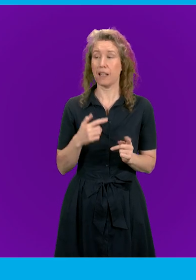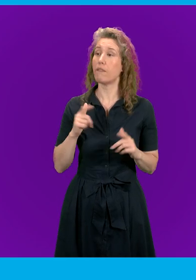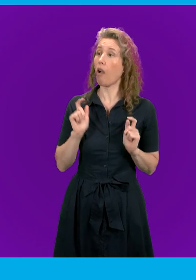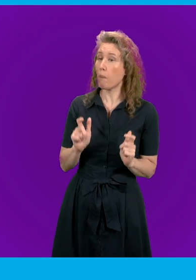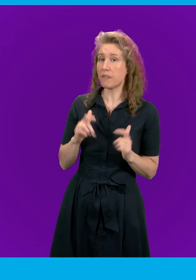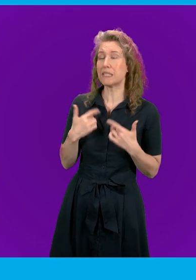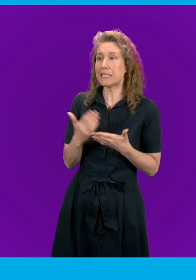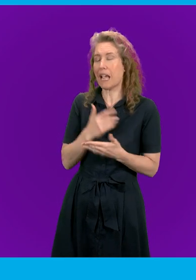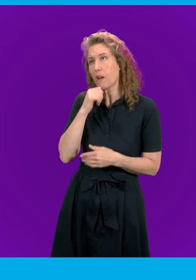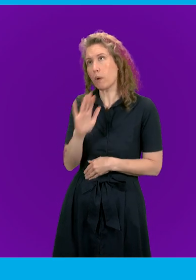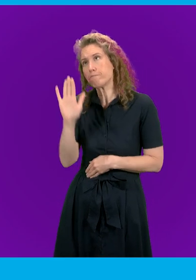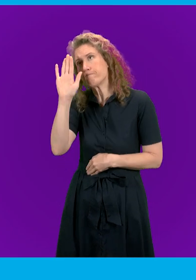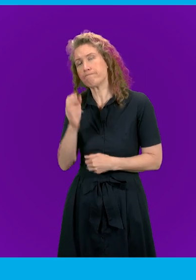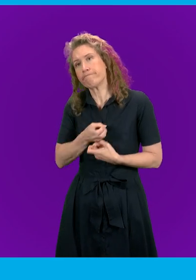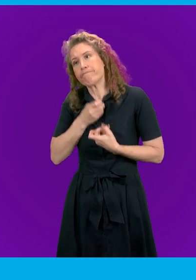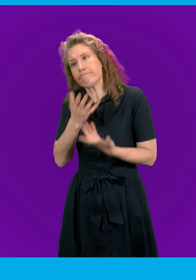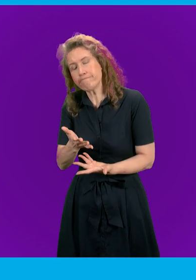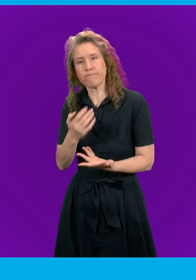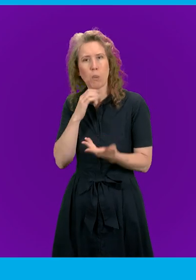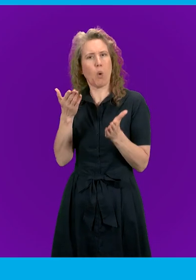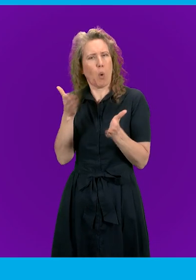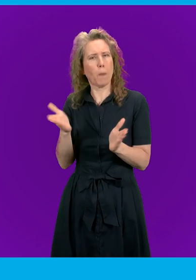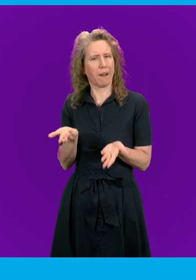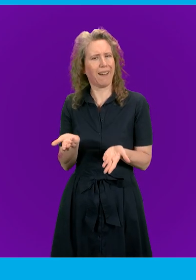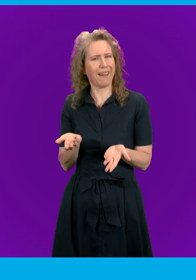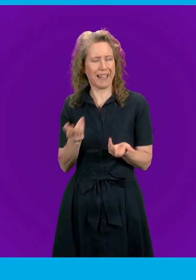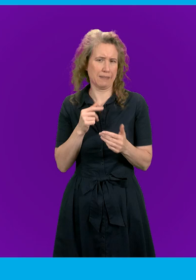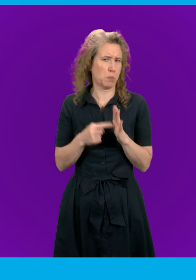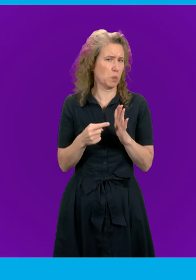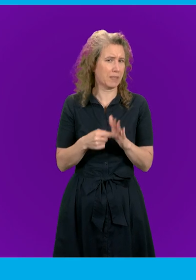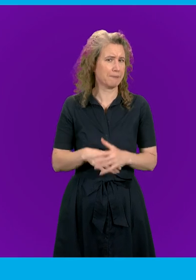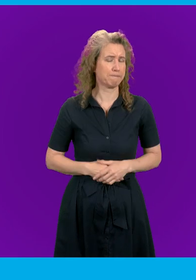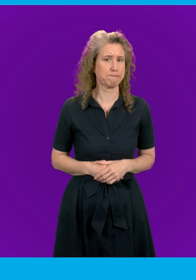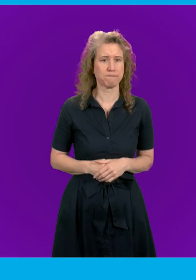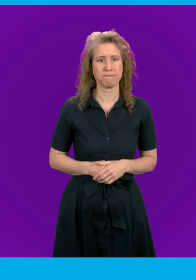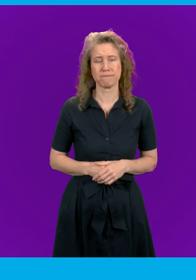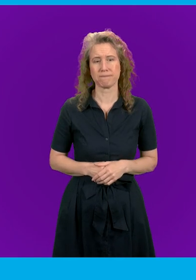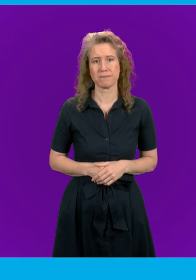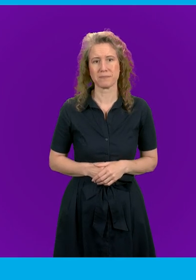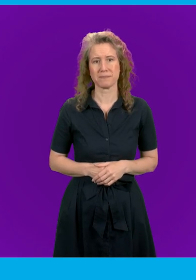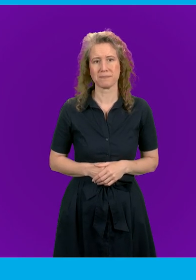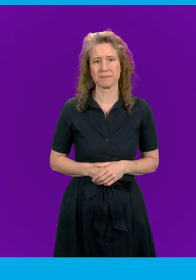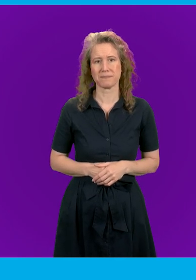willing to talk about these things and communicate about it. So, yeah, I think that's the most important.